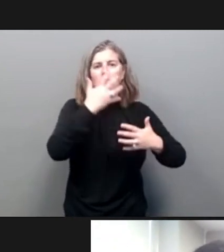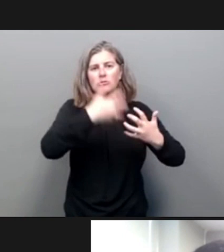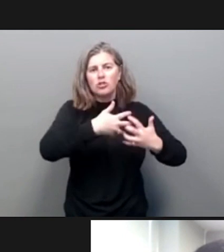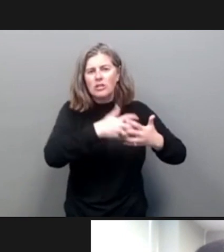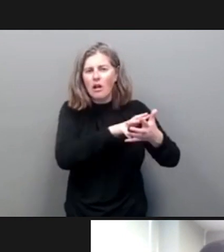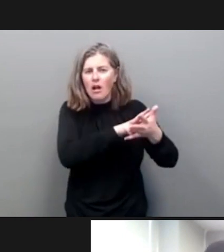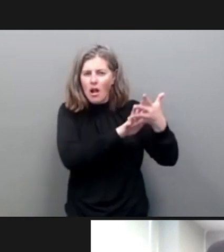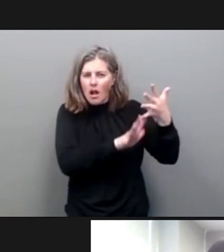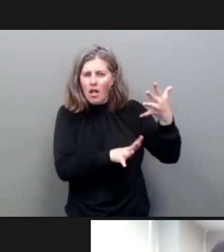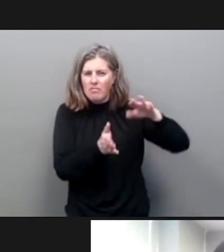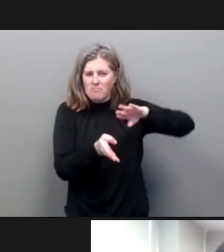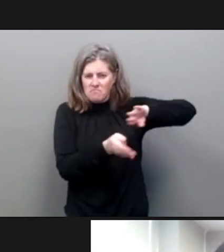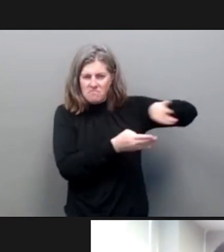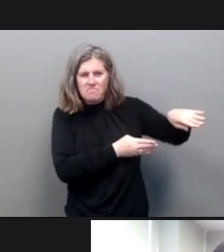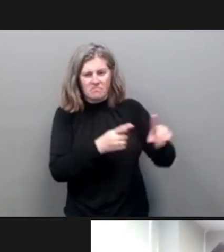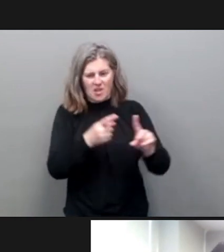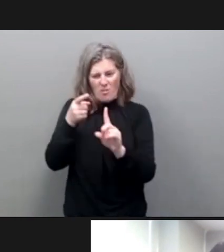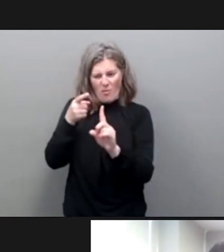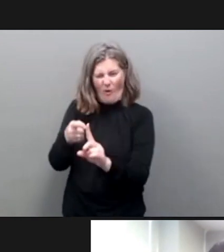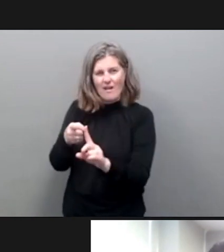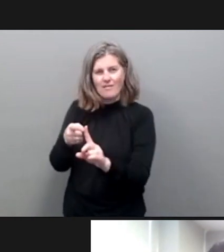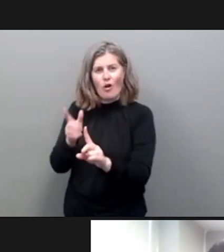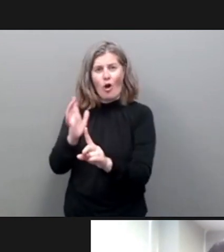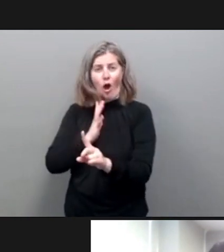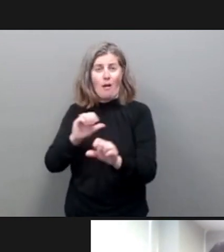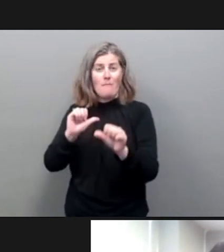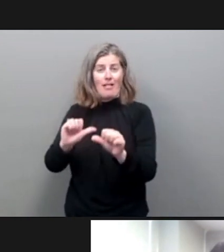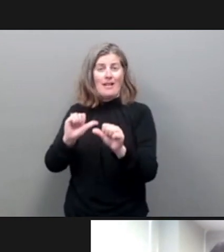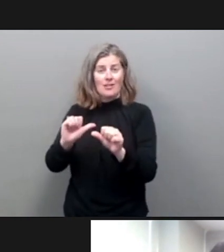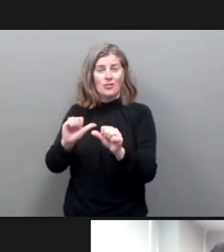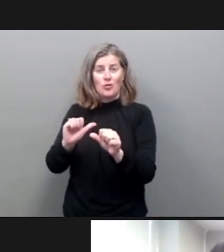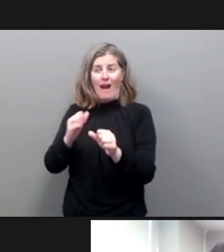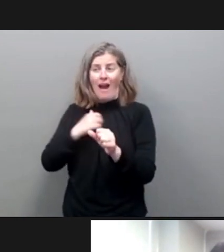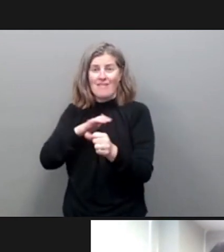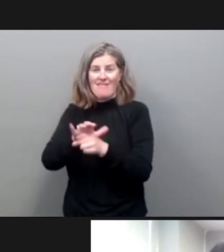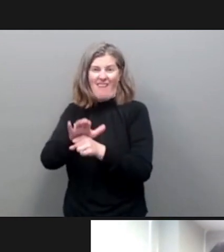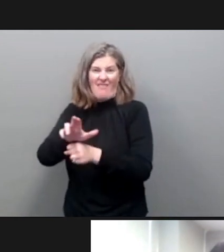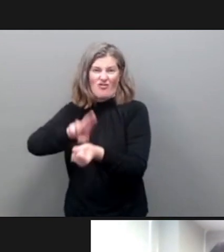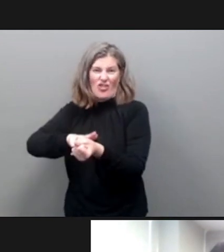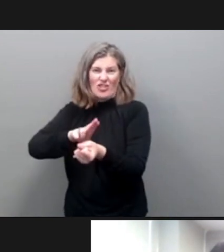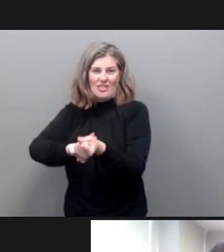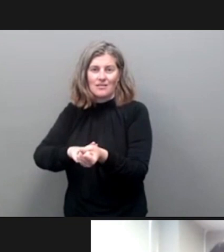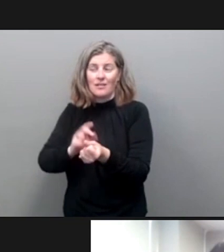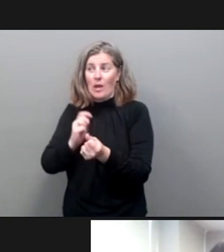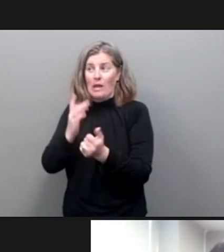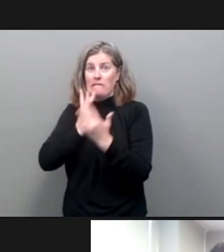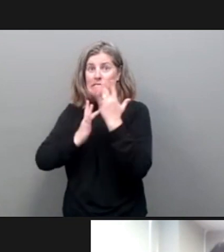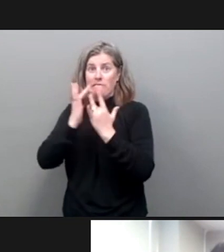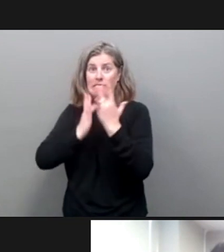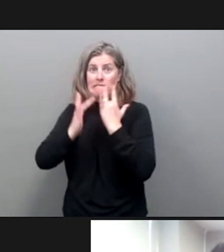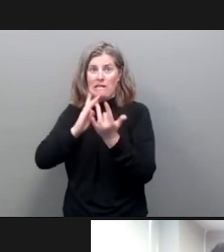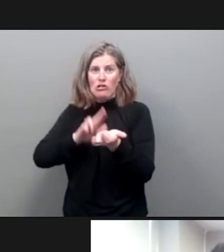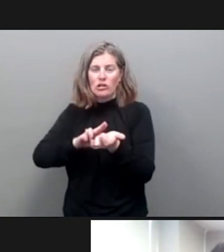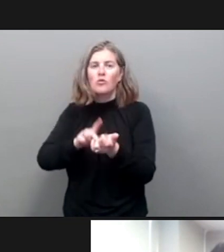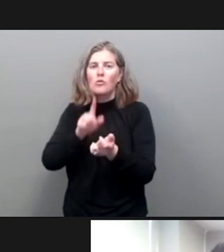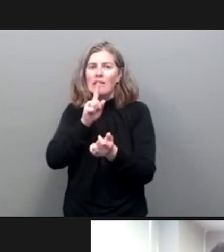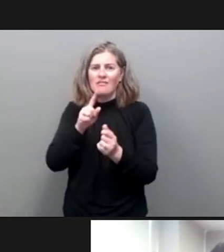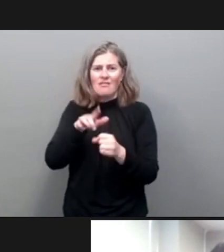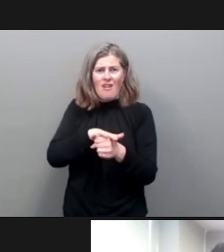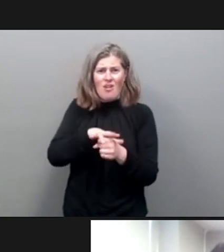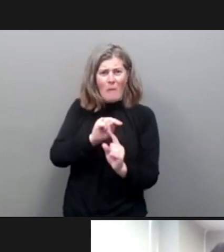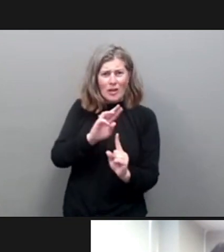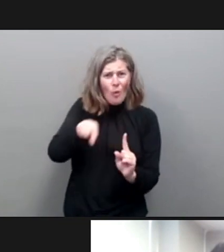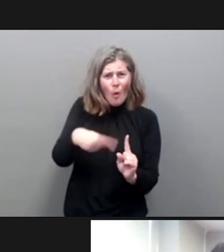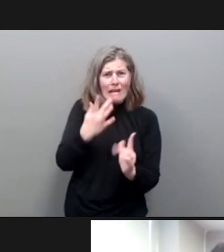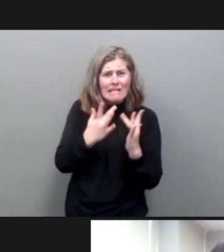really is our ability to get nurses and the fact that they're in short supply nationally. And so